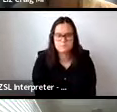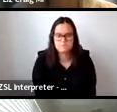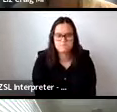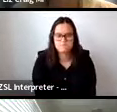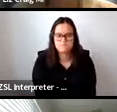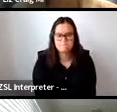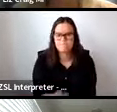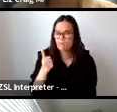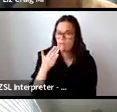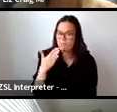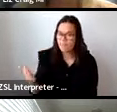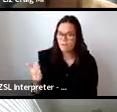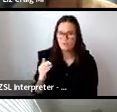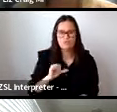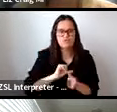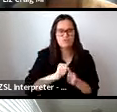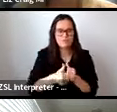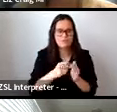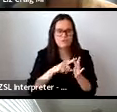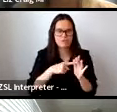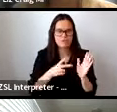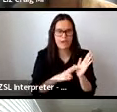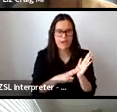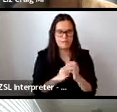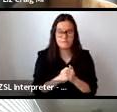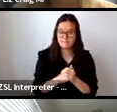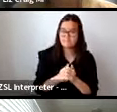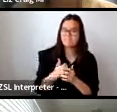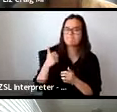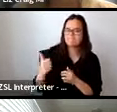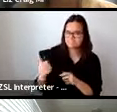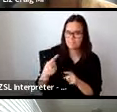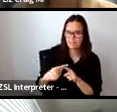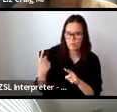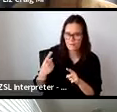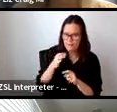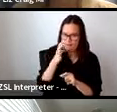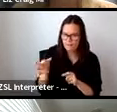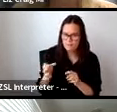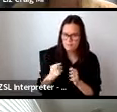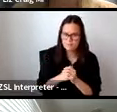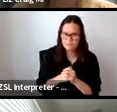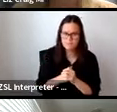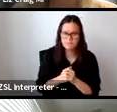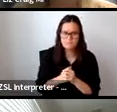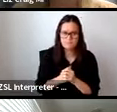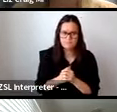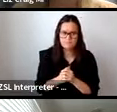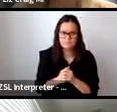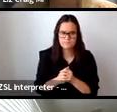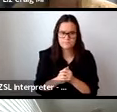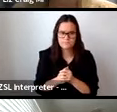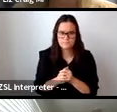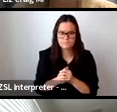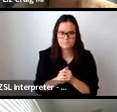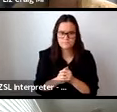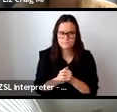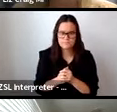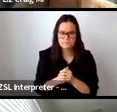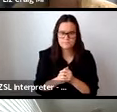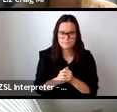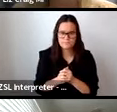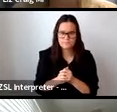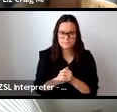Great, thank you. Jen. Very quickly. So I'm just checking your view that we